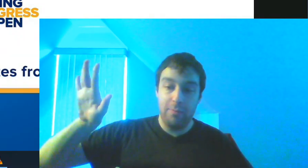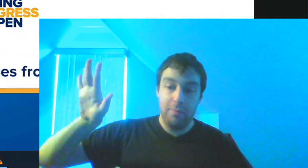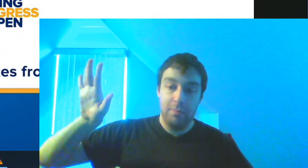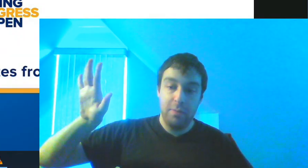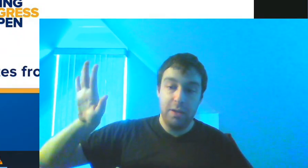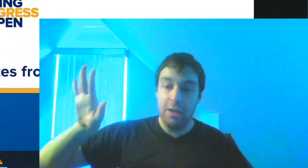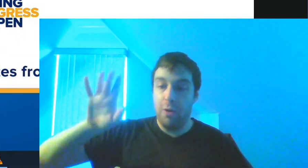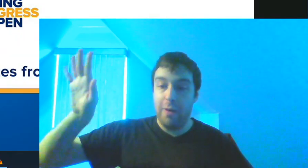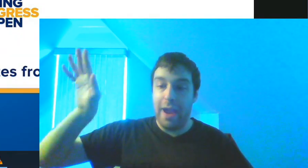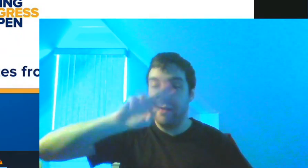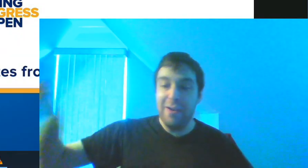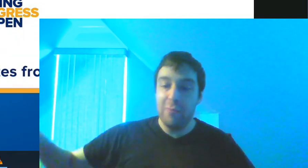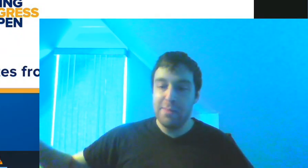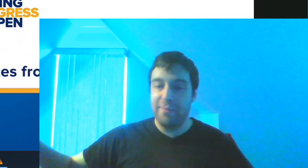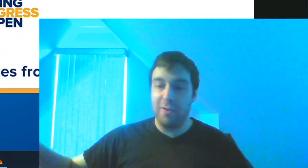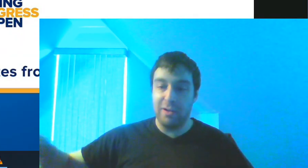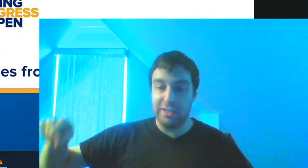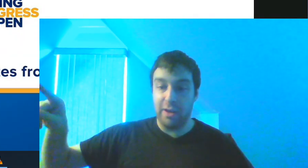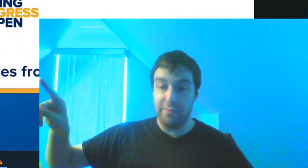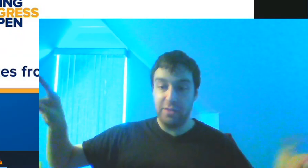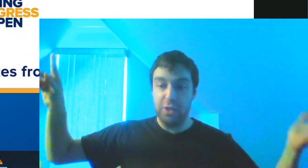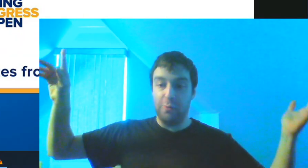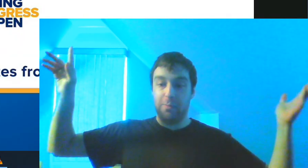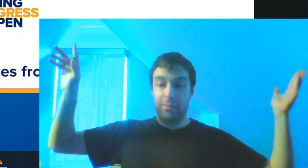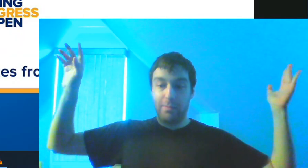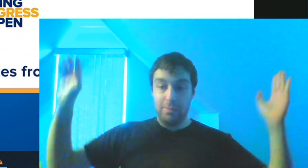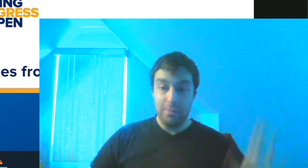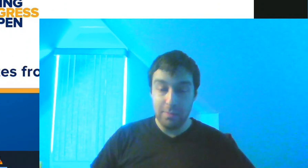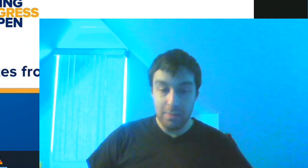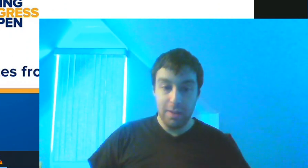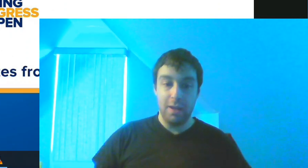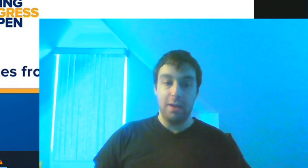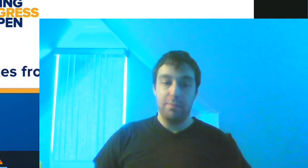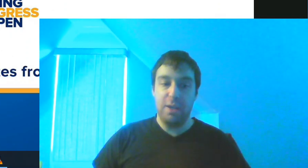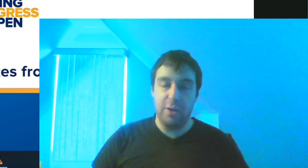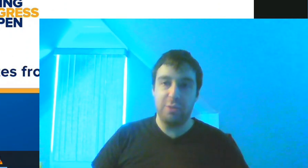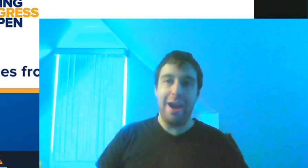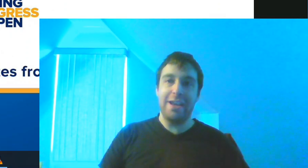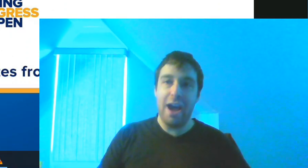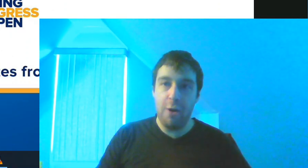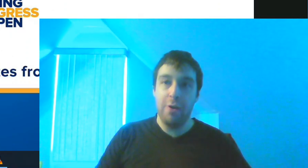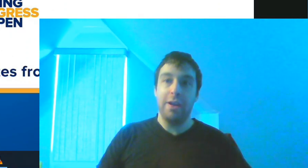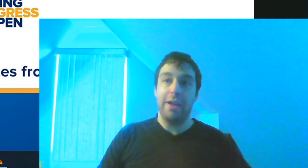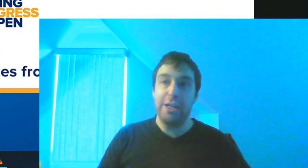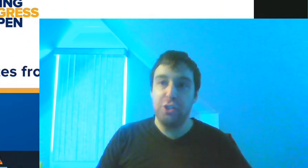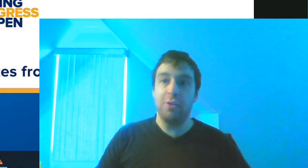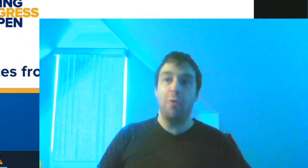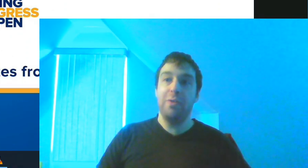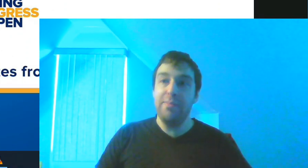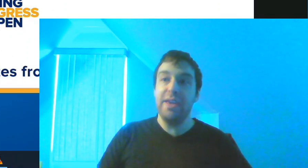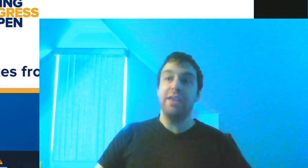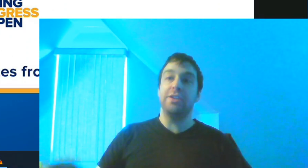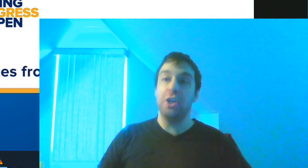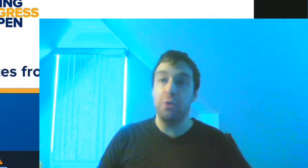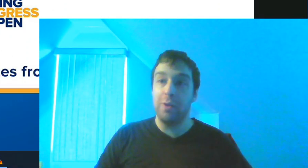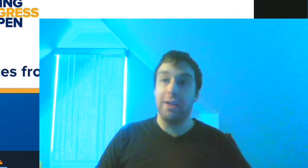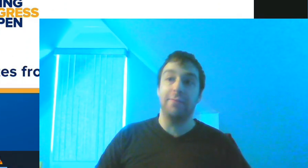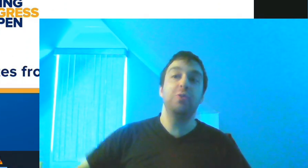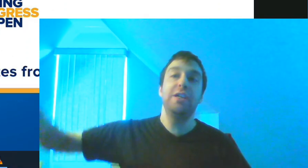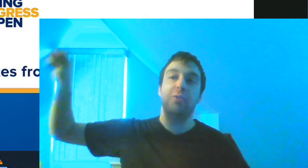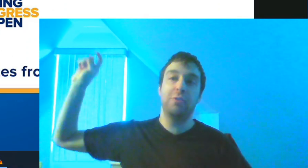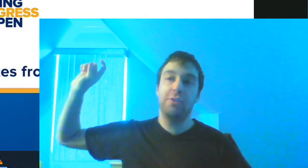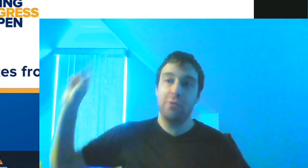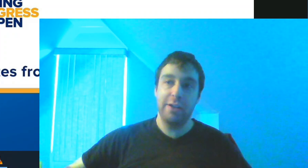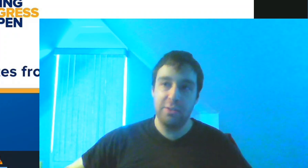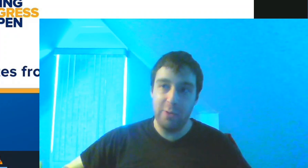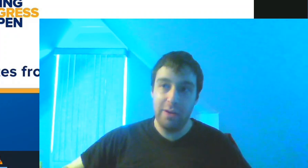out, every woman for herself too. Because right now, it should only be you. You